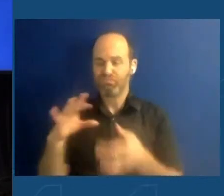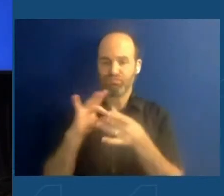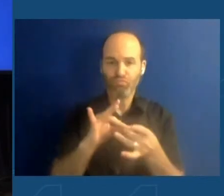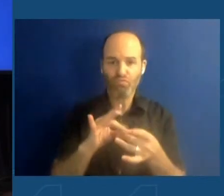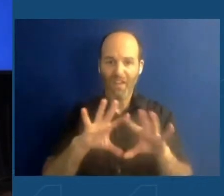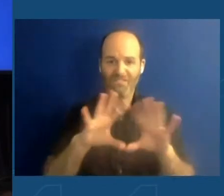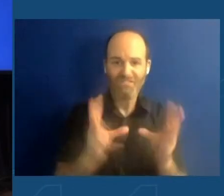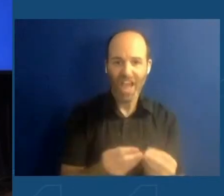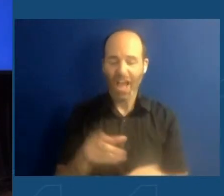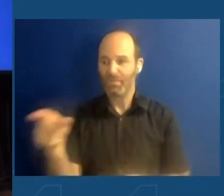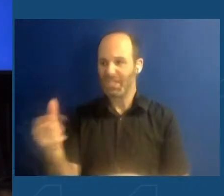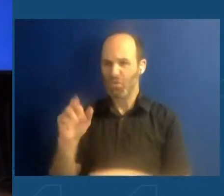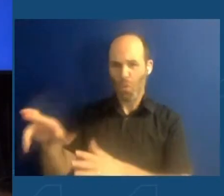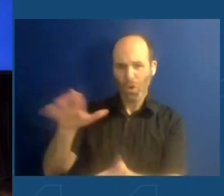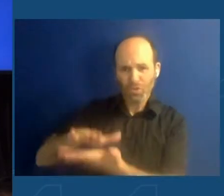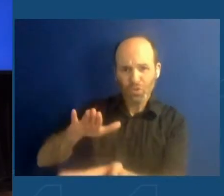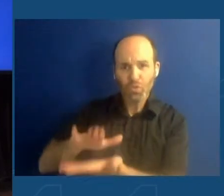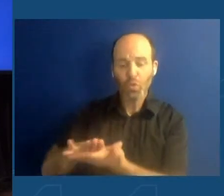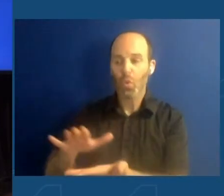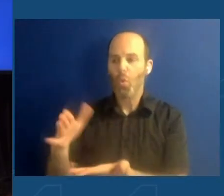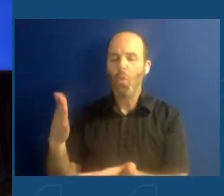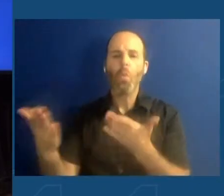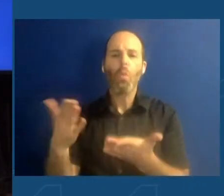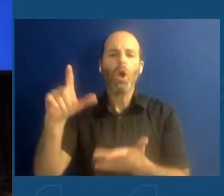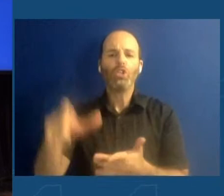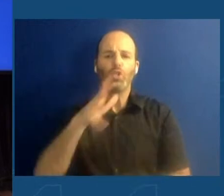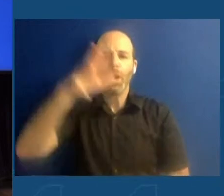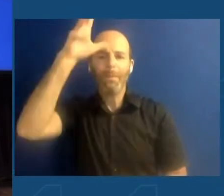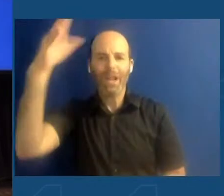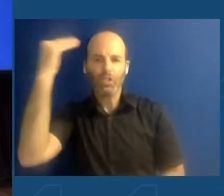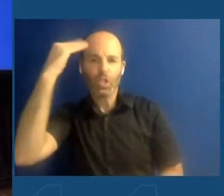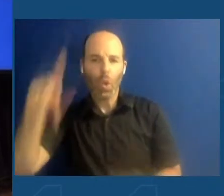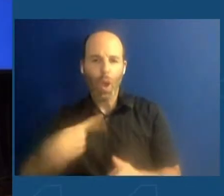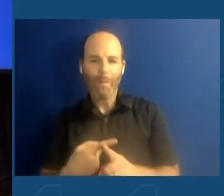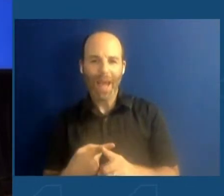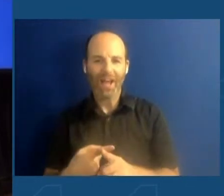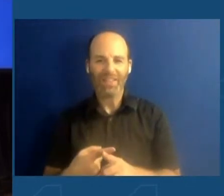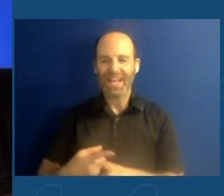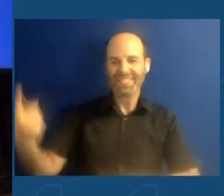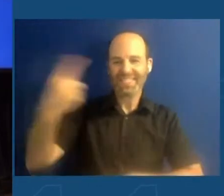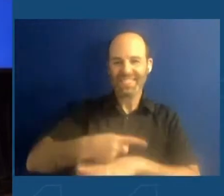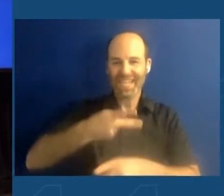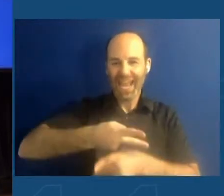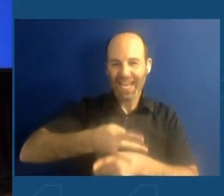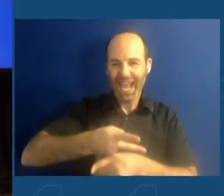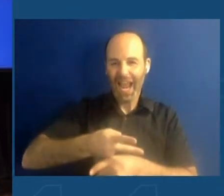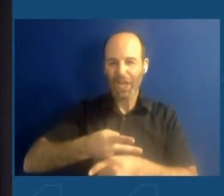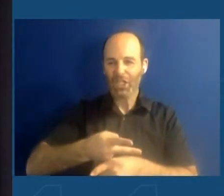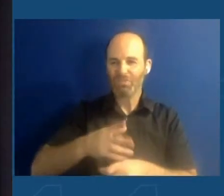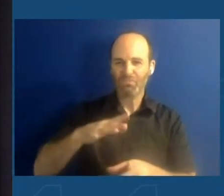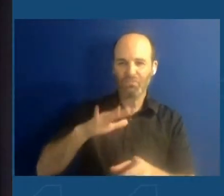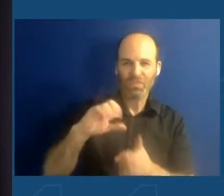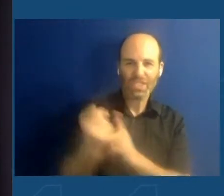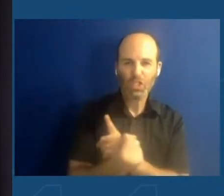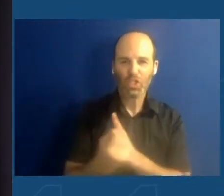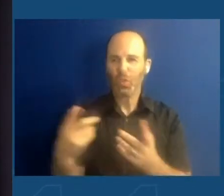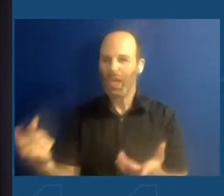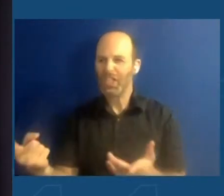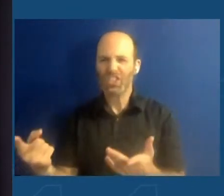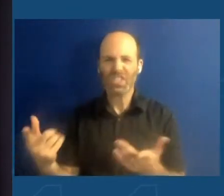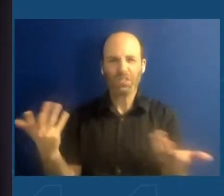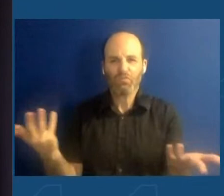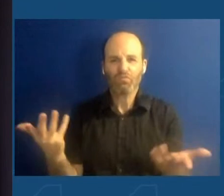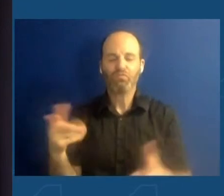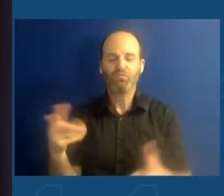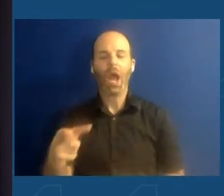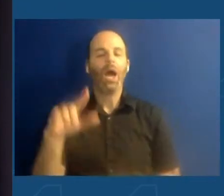should parents know about school, daycare settings, about even the transmission? Again, this is one case, and I'll let Dr. Bassett address that, but we